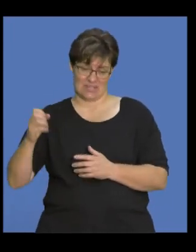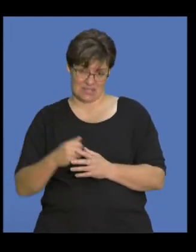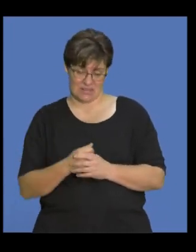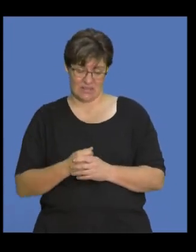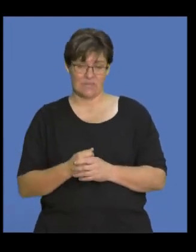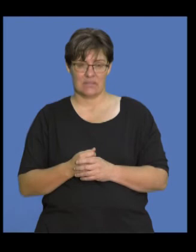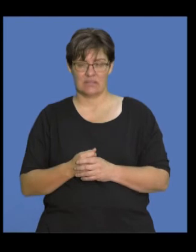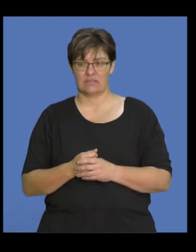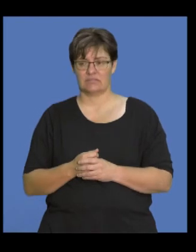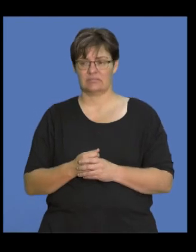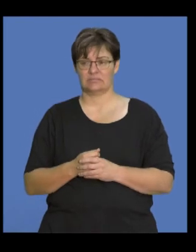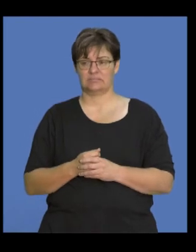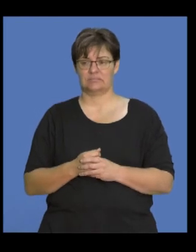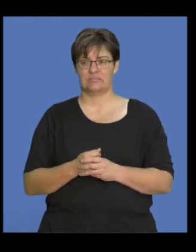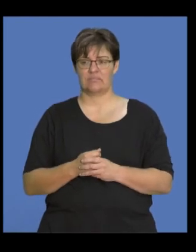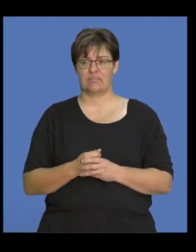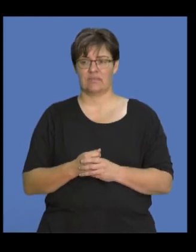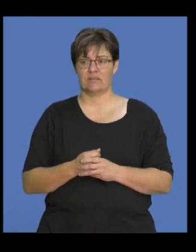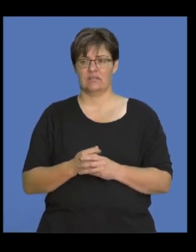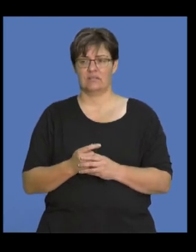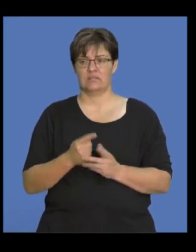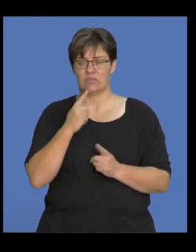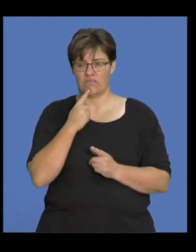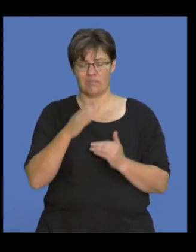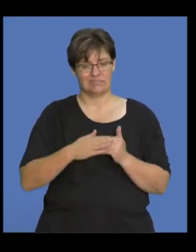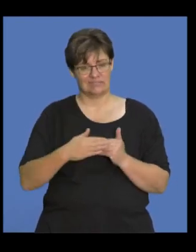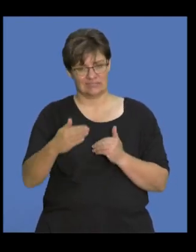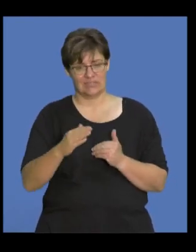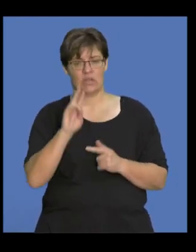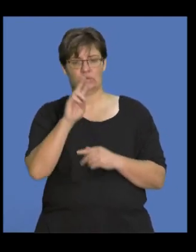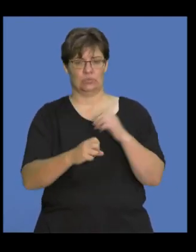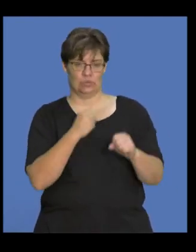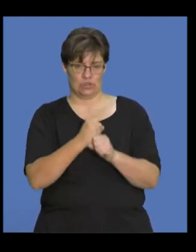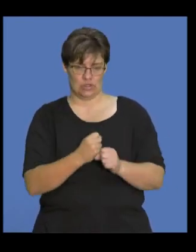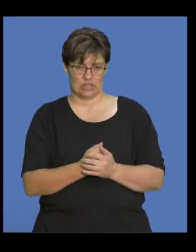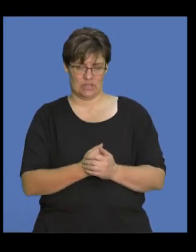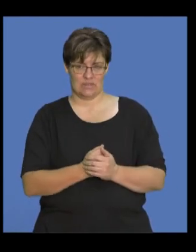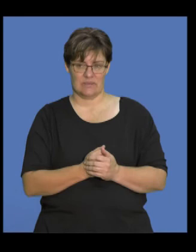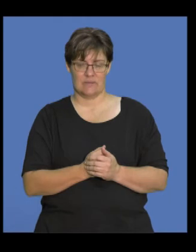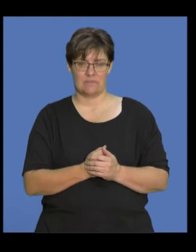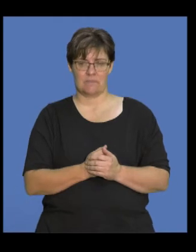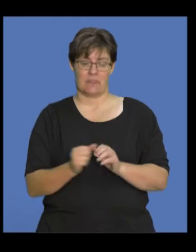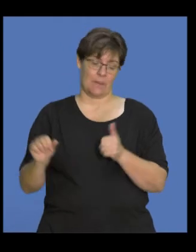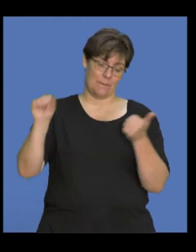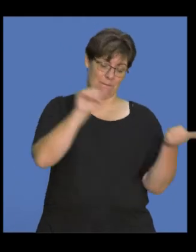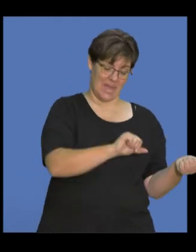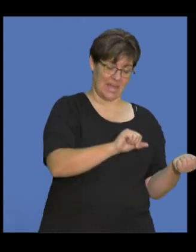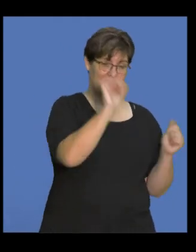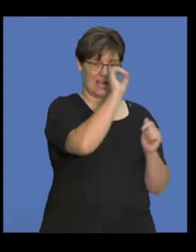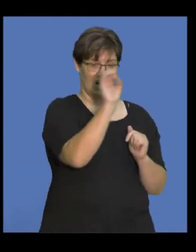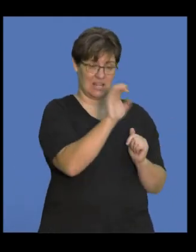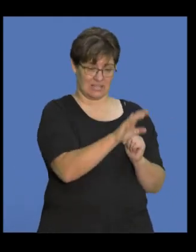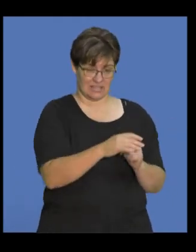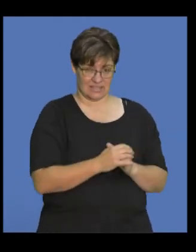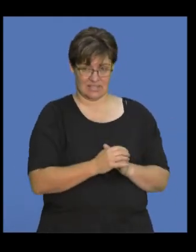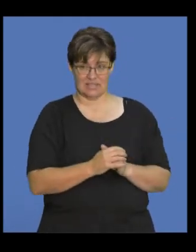80,000 into the bank, and this is for a duration of 2 years. So back to my calculator,